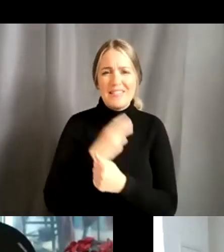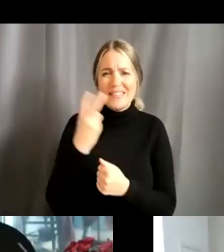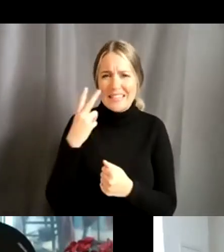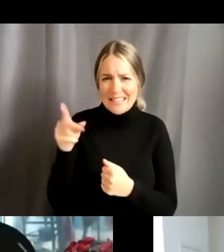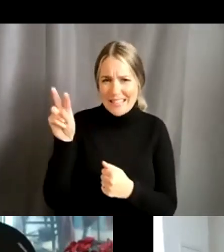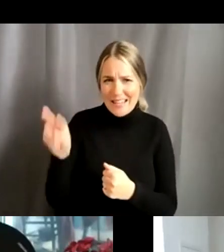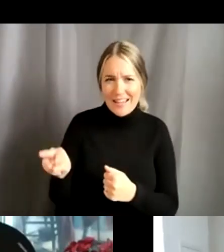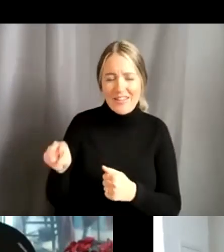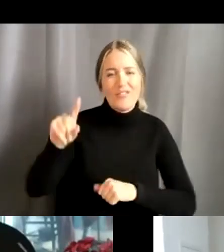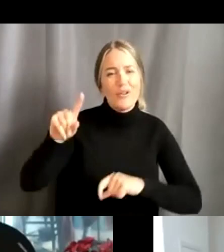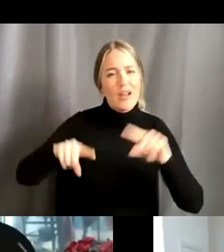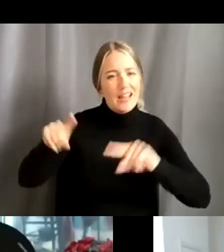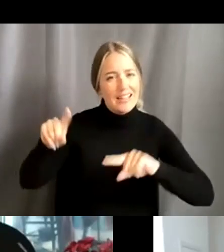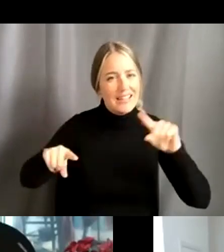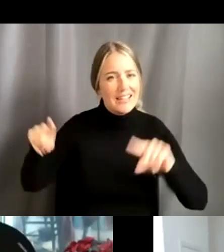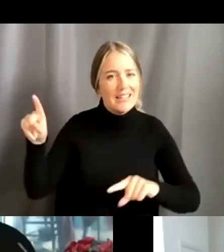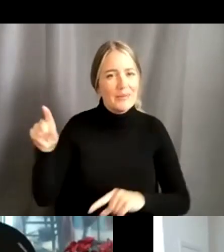variety.